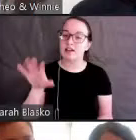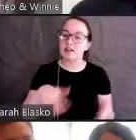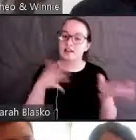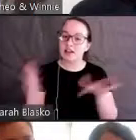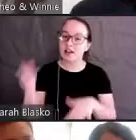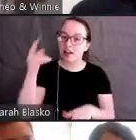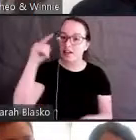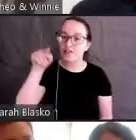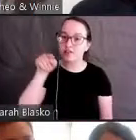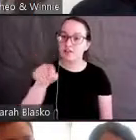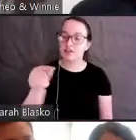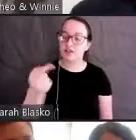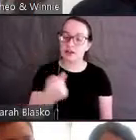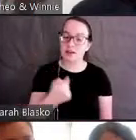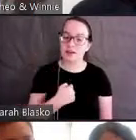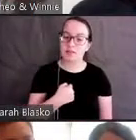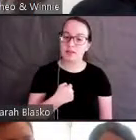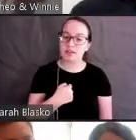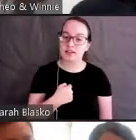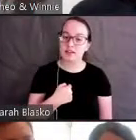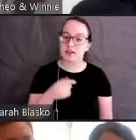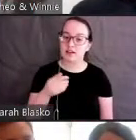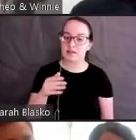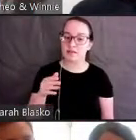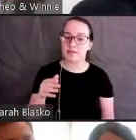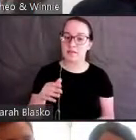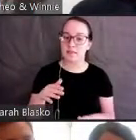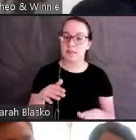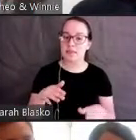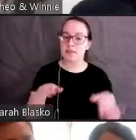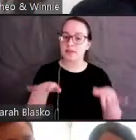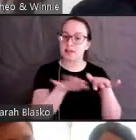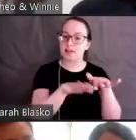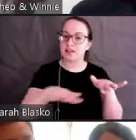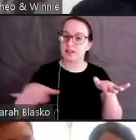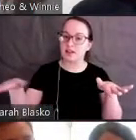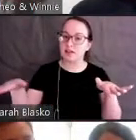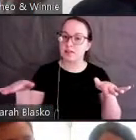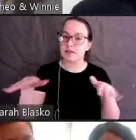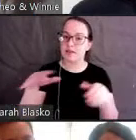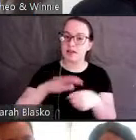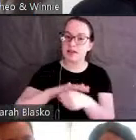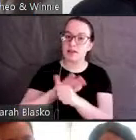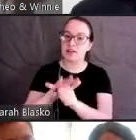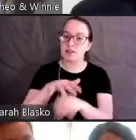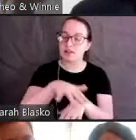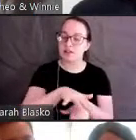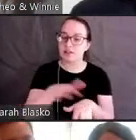you there when they laid him in the tomb to only rise